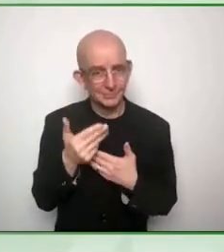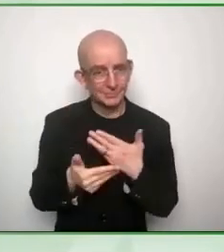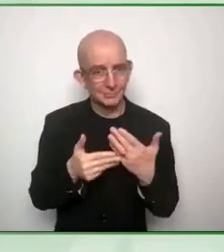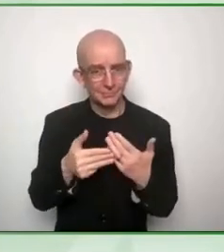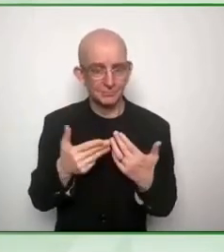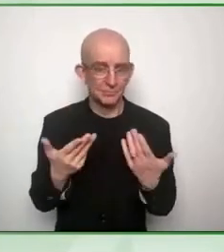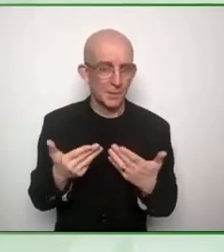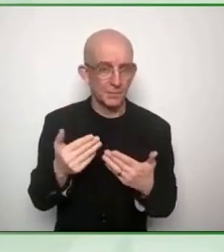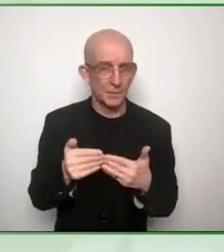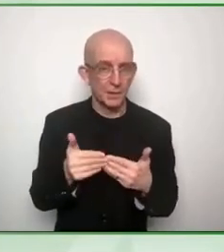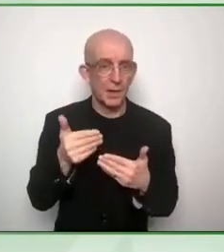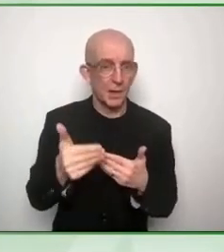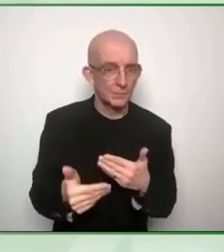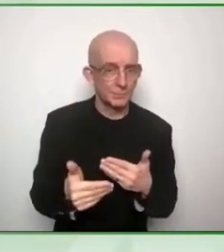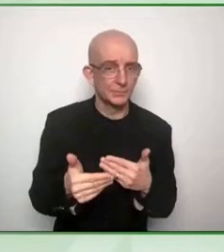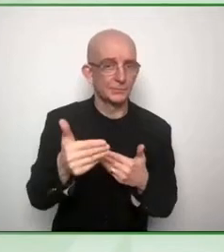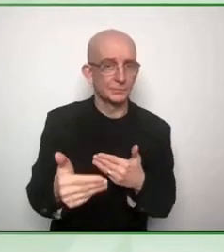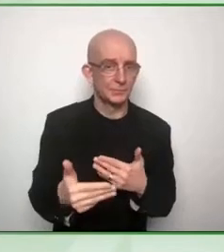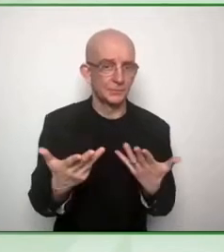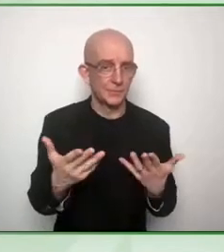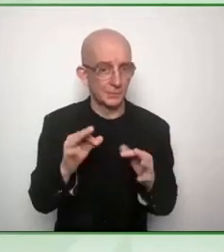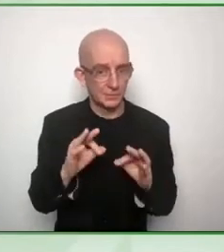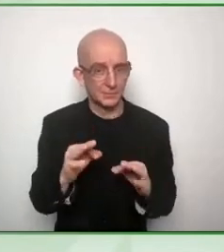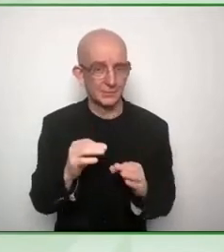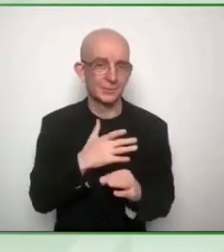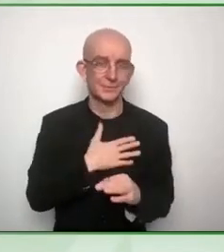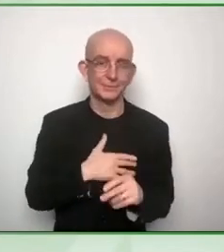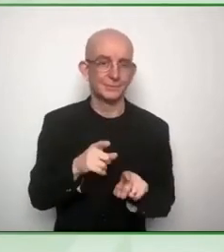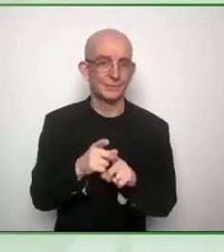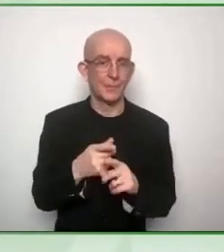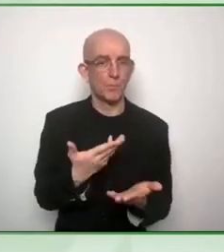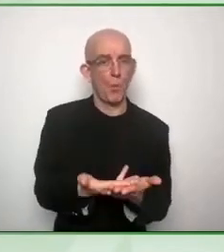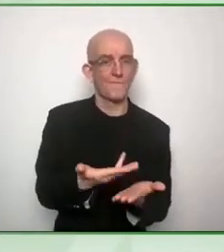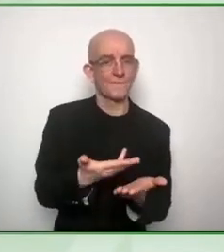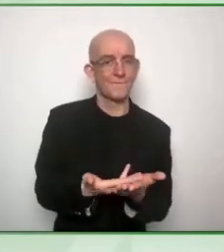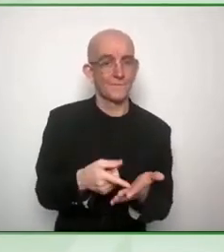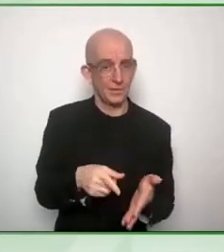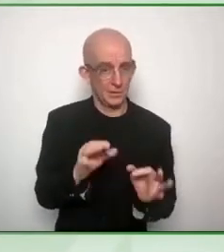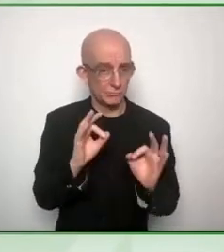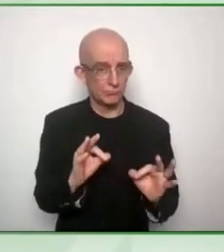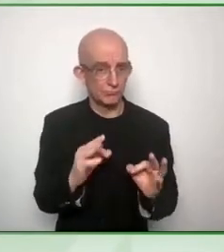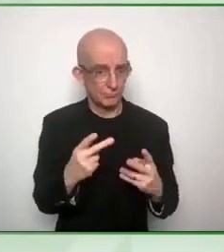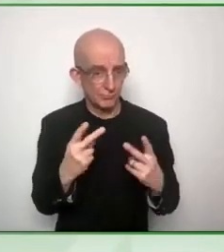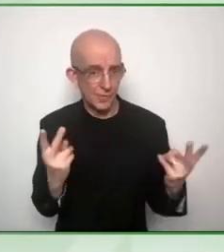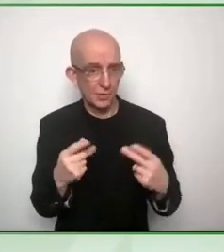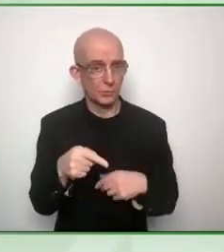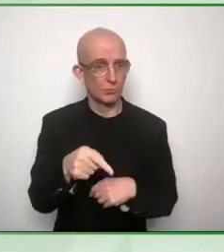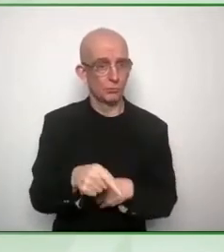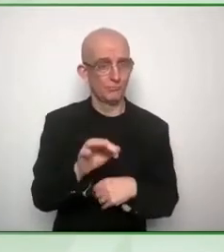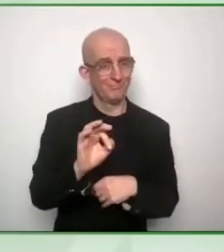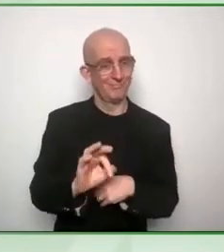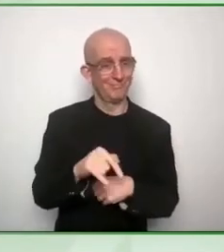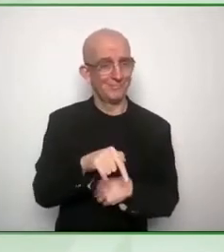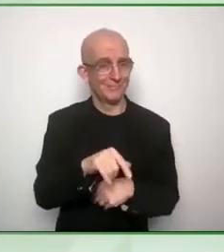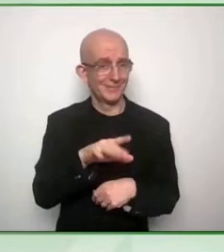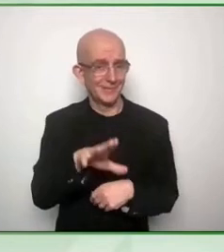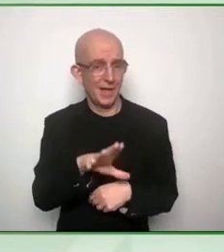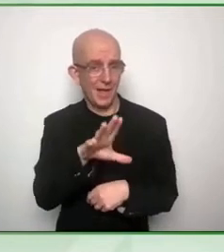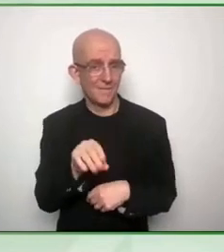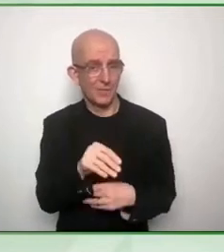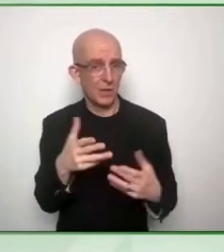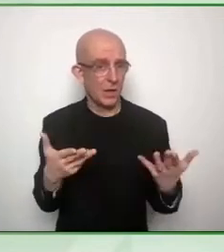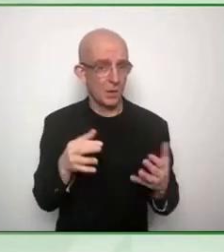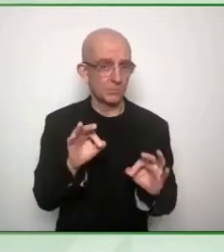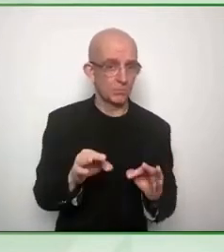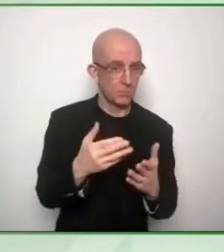I suppose it all just depends on where the most demand comes from. South Africa, as I've said, is not necessarily as mature as the